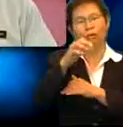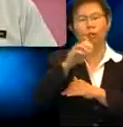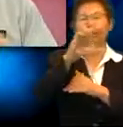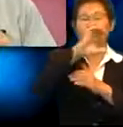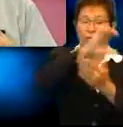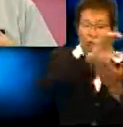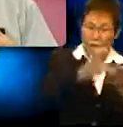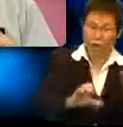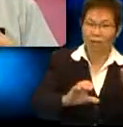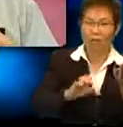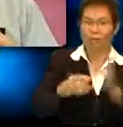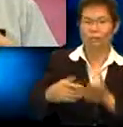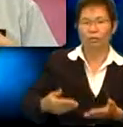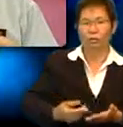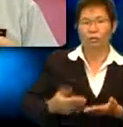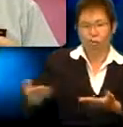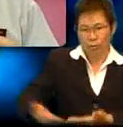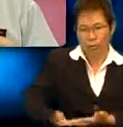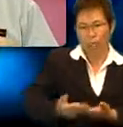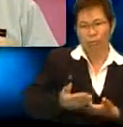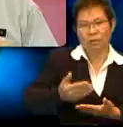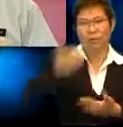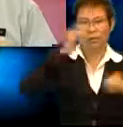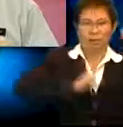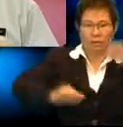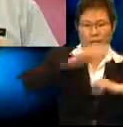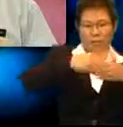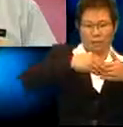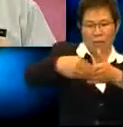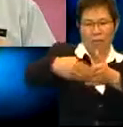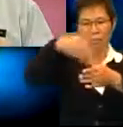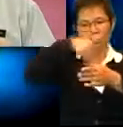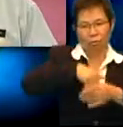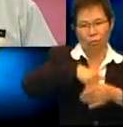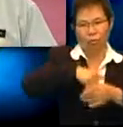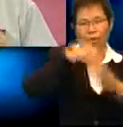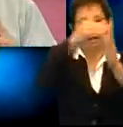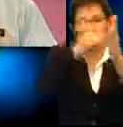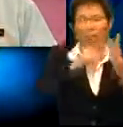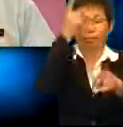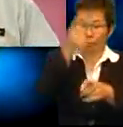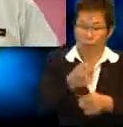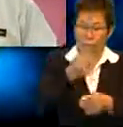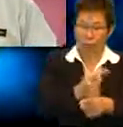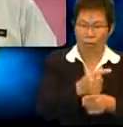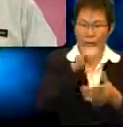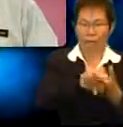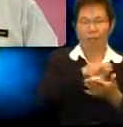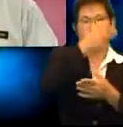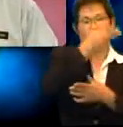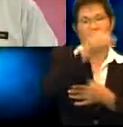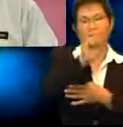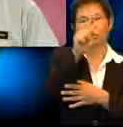other forms of charts to present data which leads them to the lesson proper. That